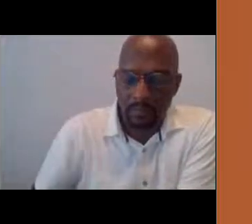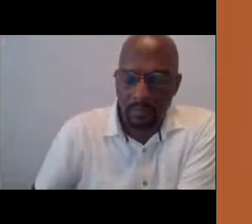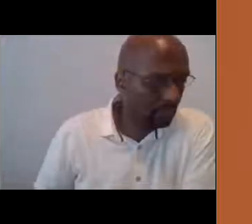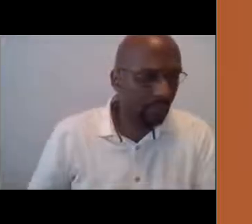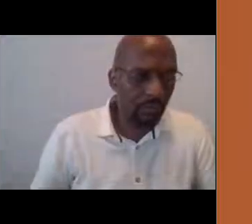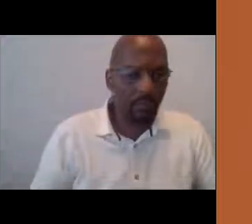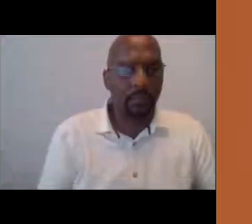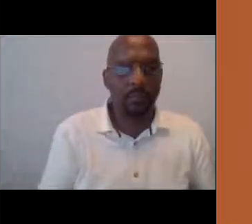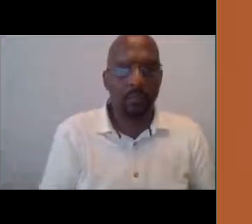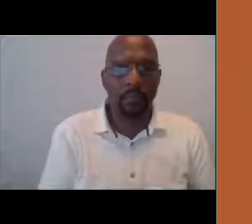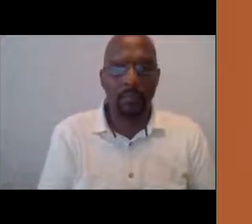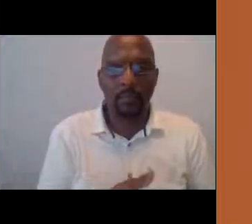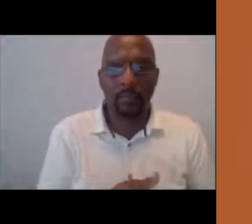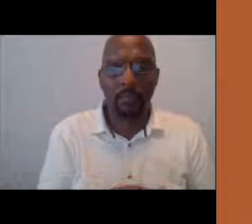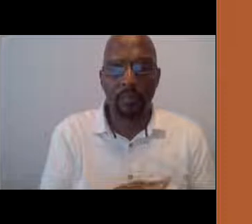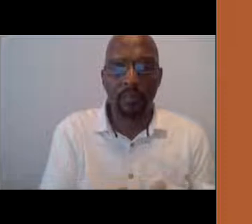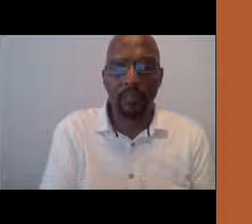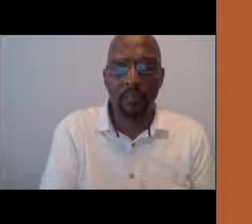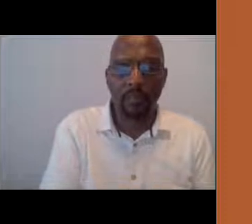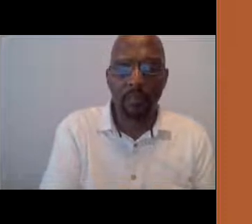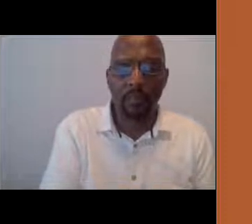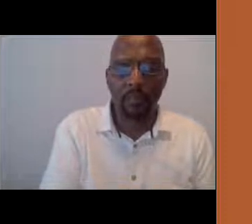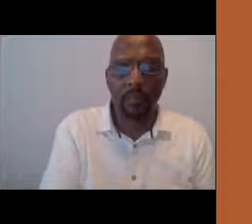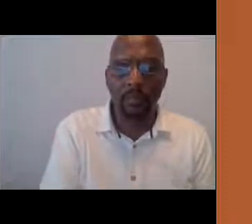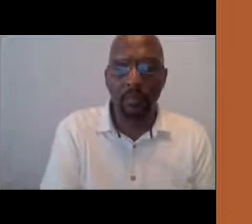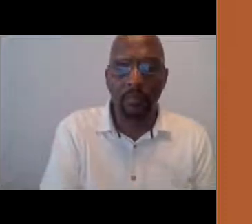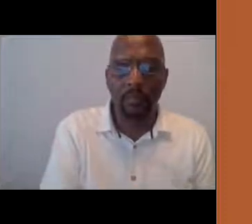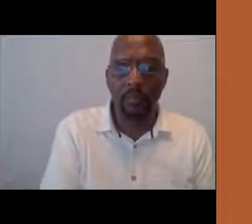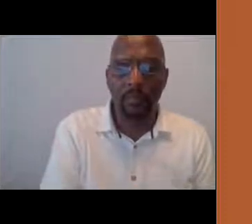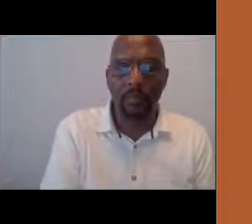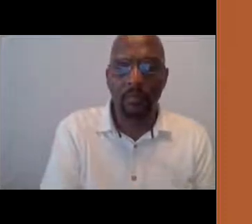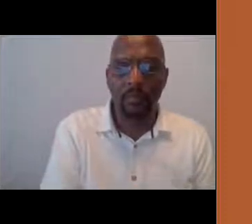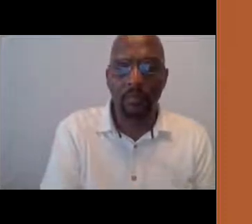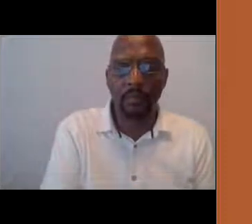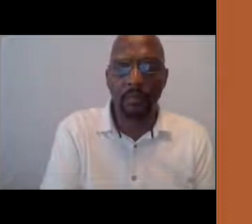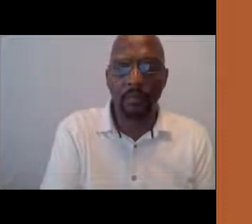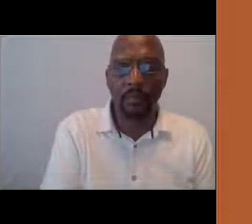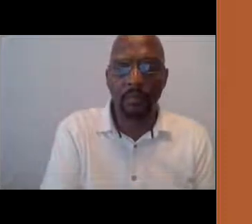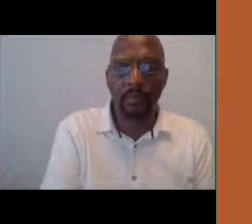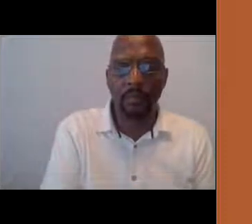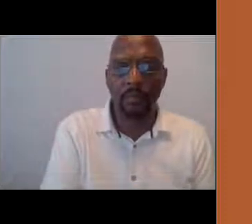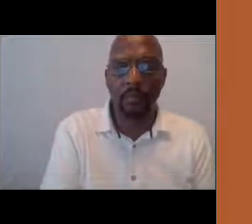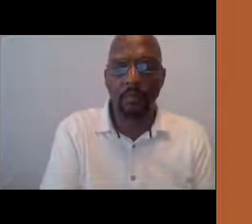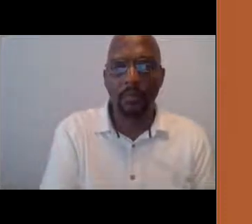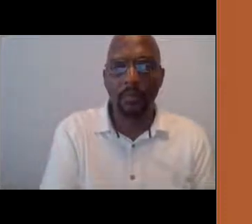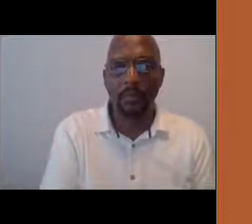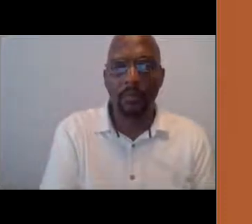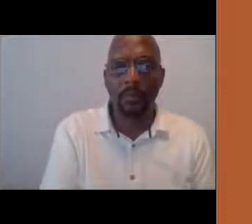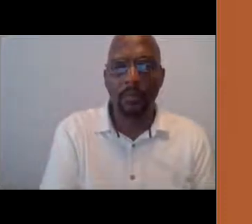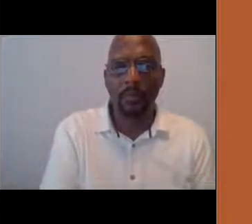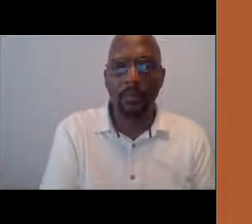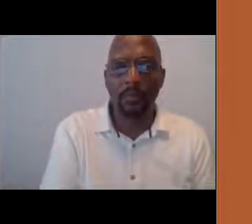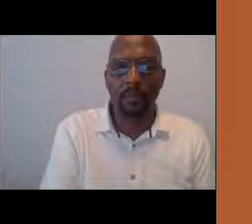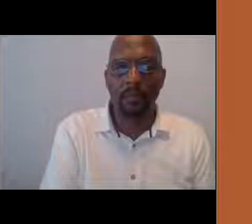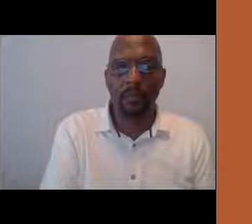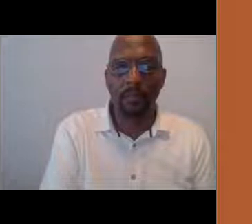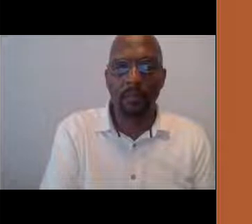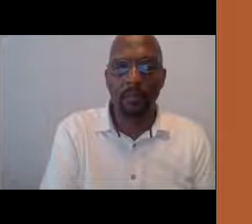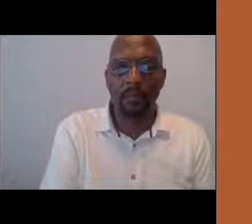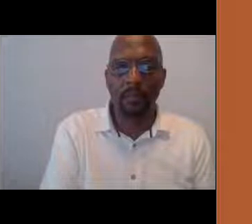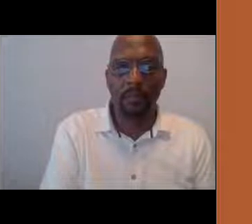you. My parents honeymooned here in Santa Barbara. And there's no plaque, so deal with